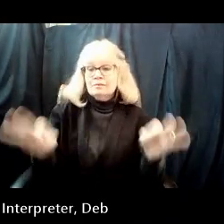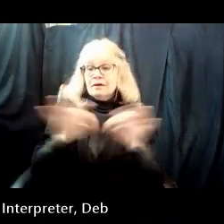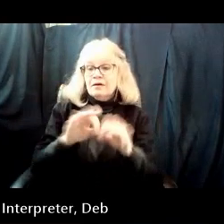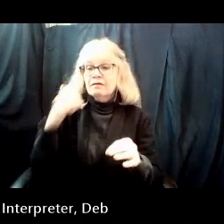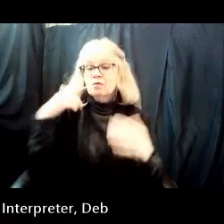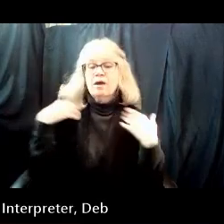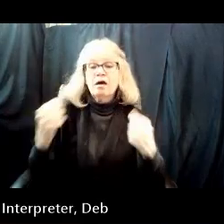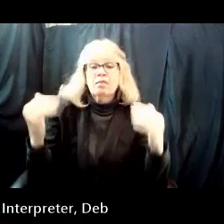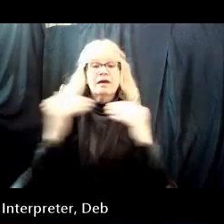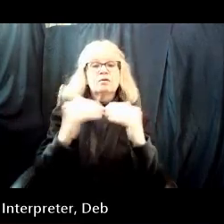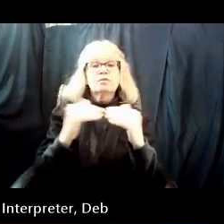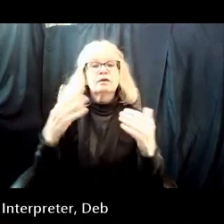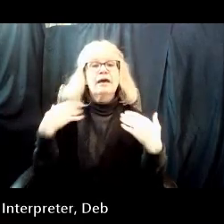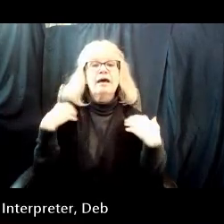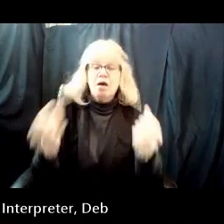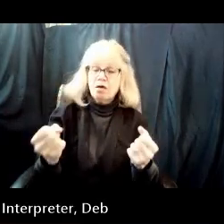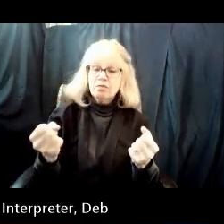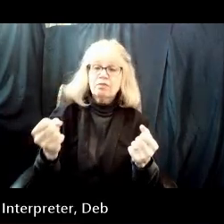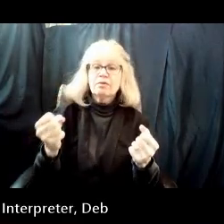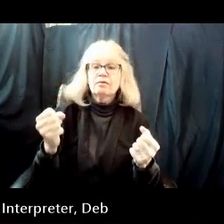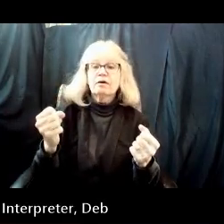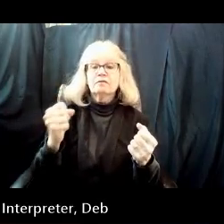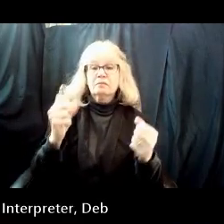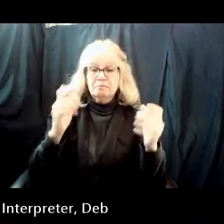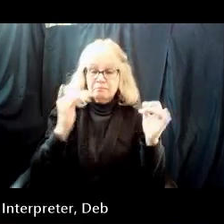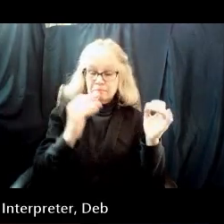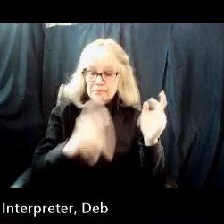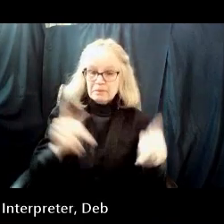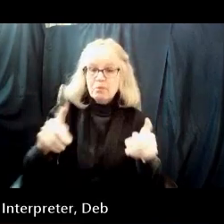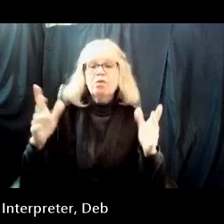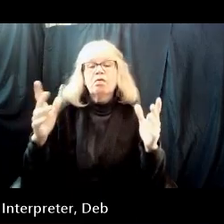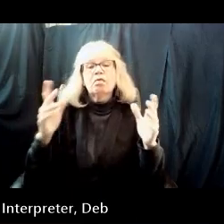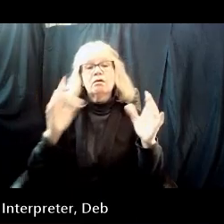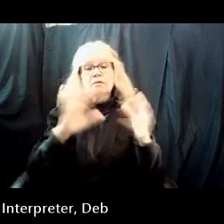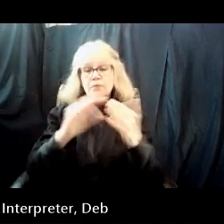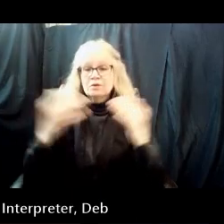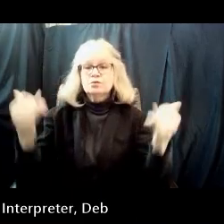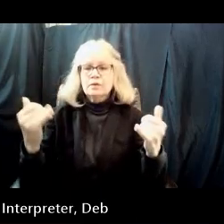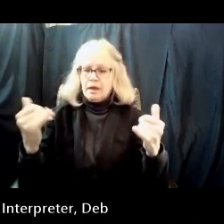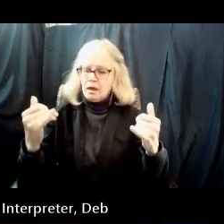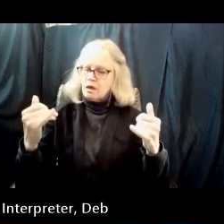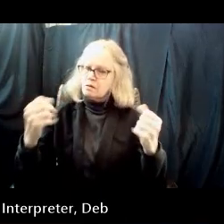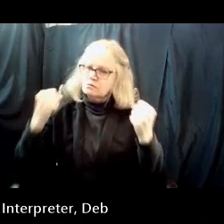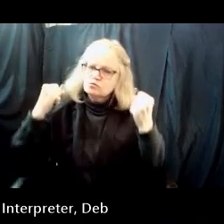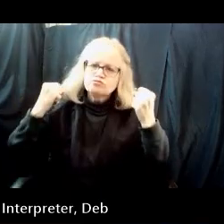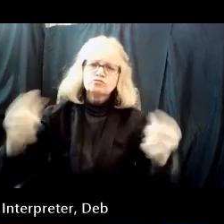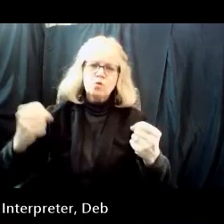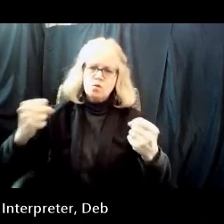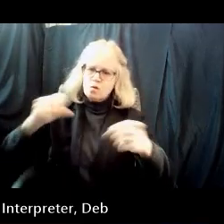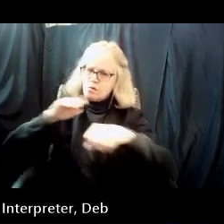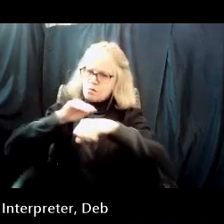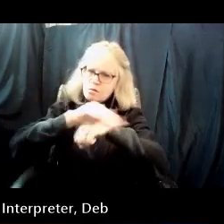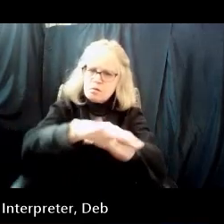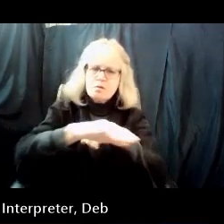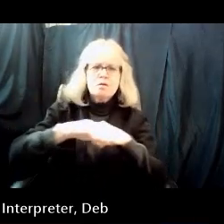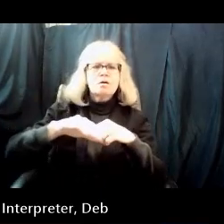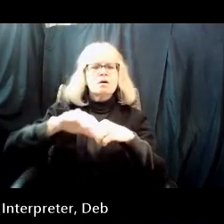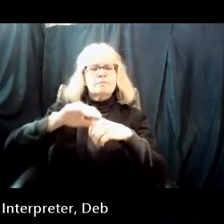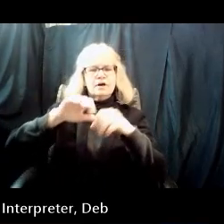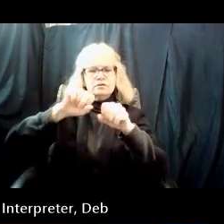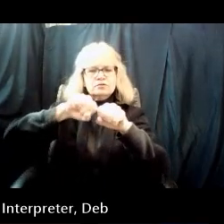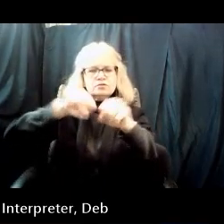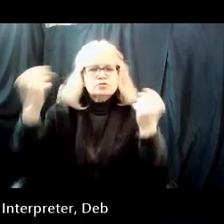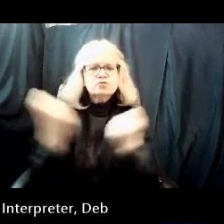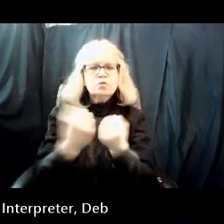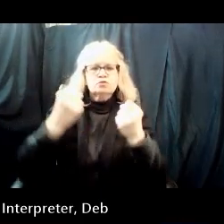of individuals and communities today is profoundly shaped by the structures, policies, and social conditions that